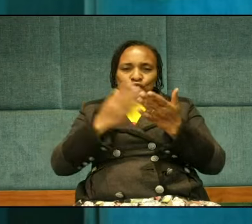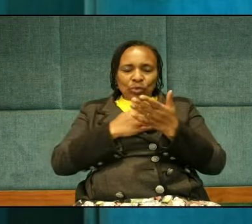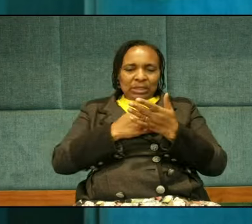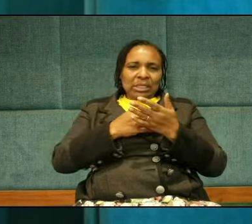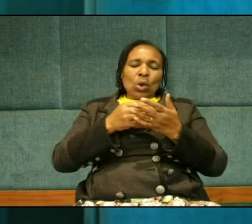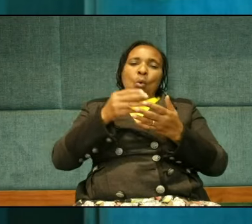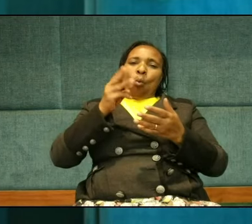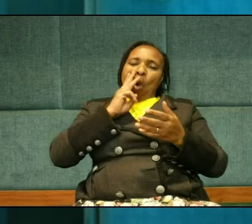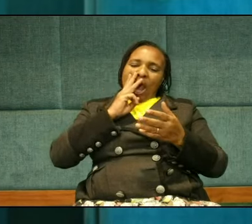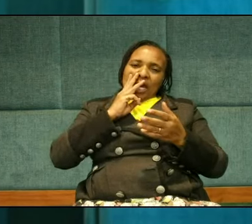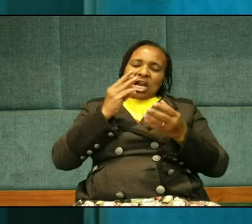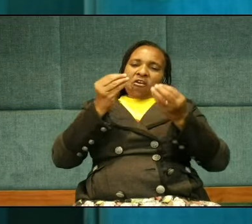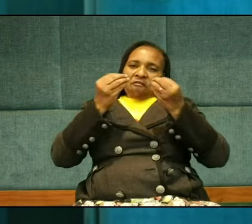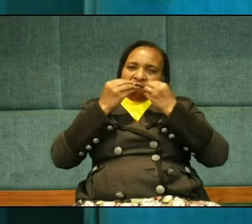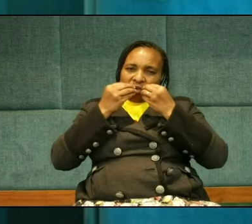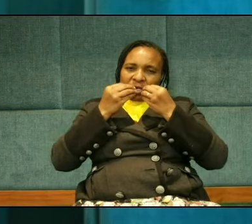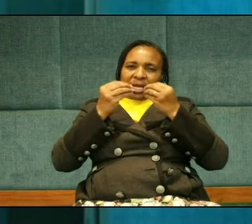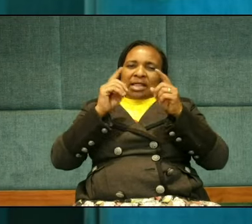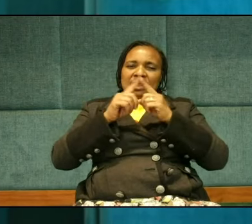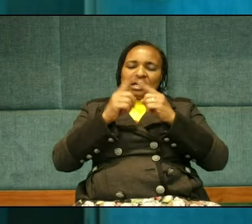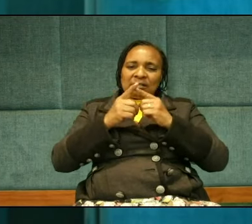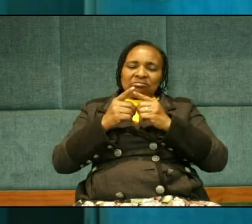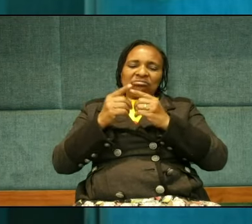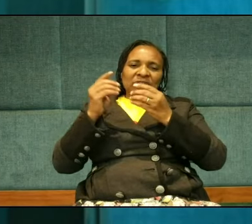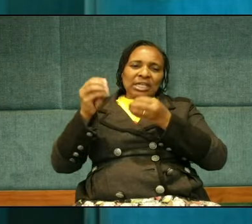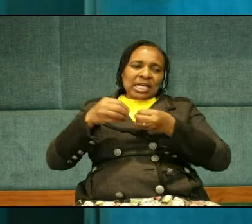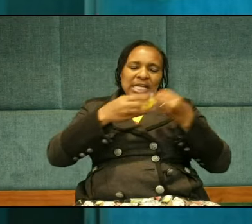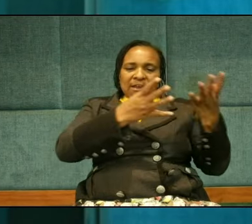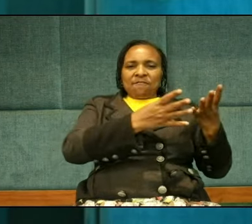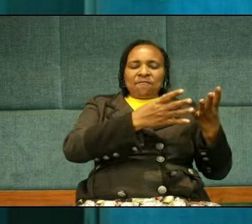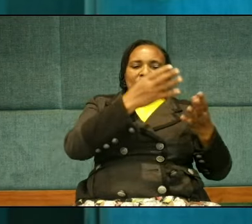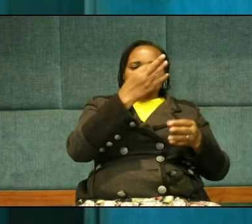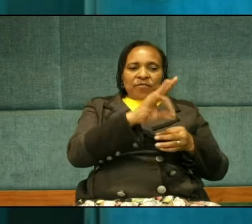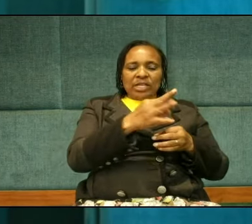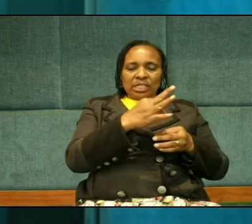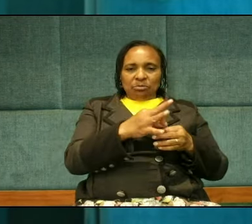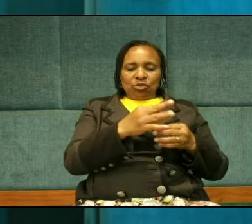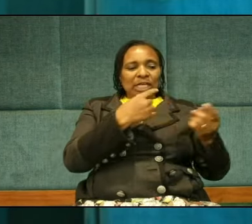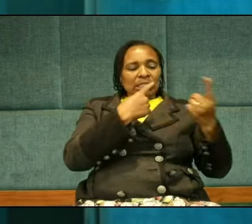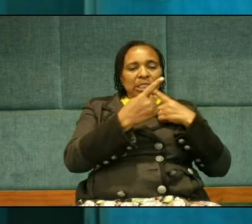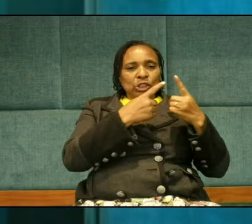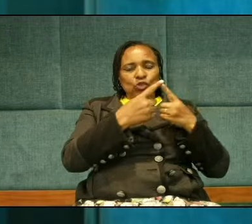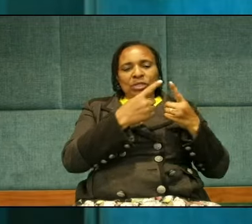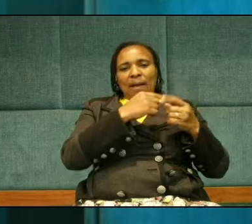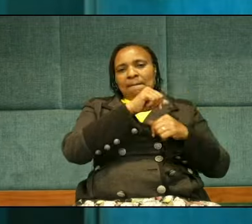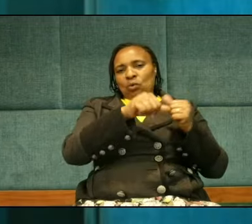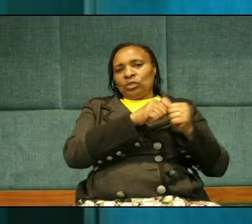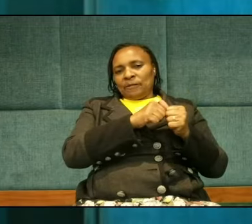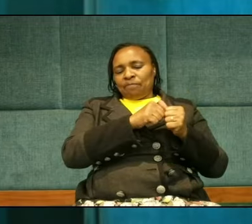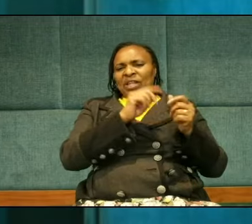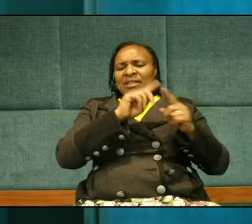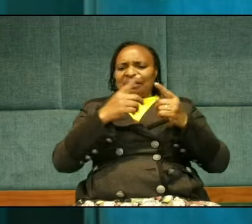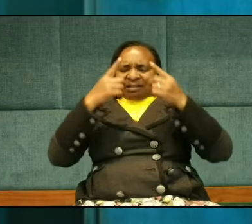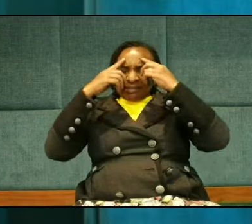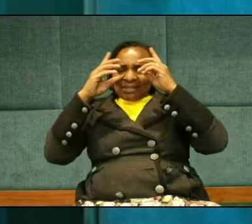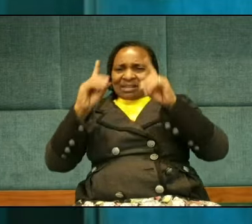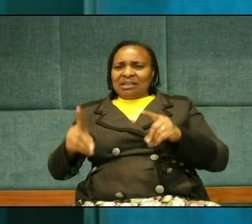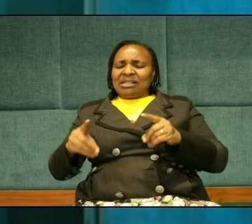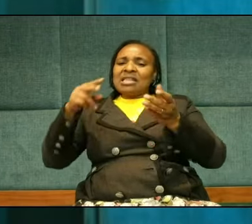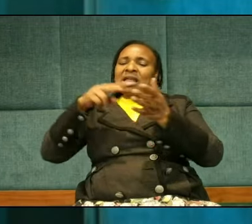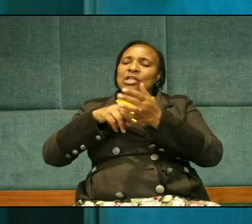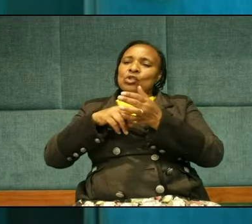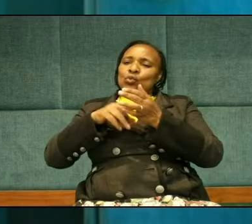wine they were to drink and gave them vegetables instead. So they decided that they'll stand